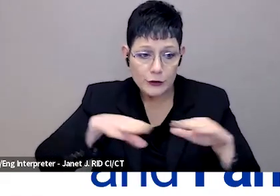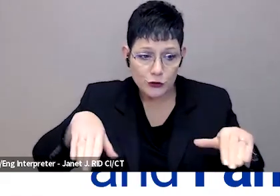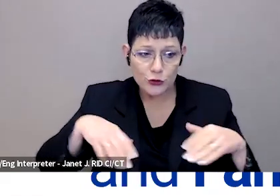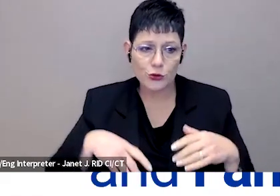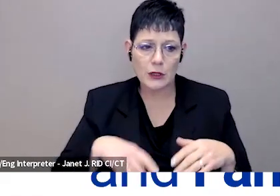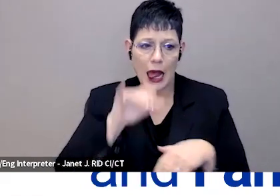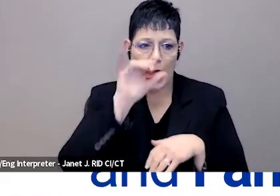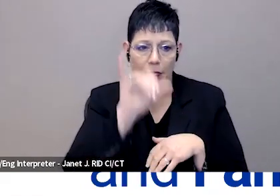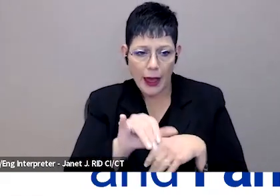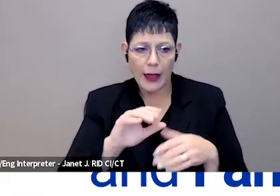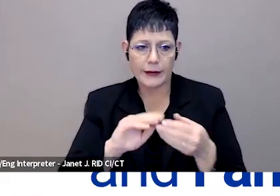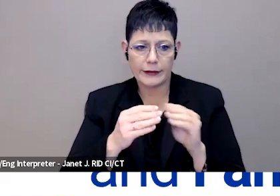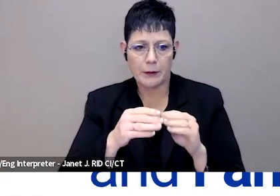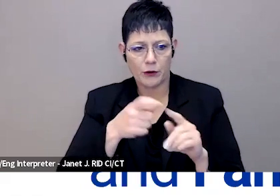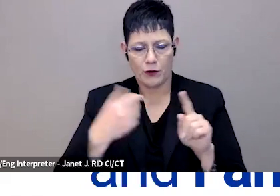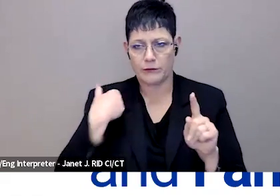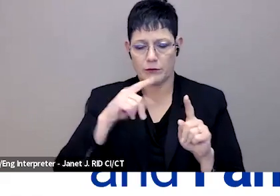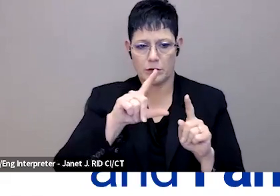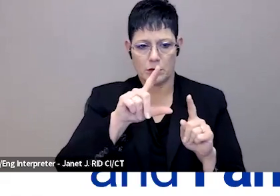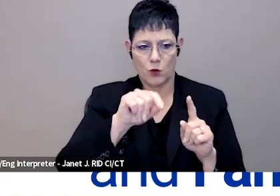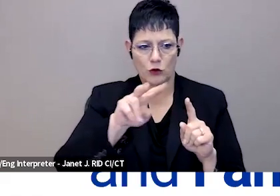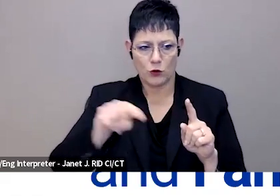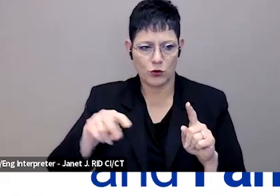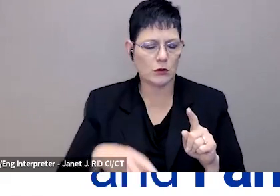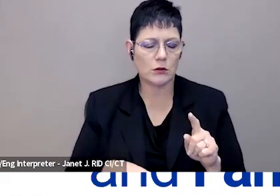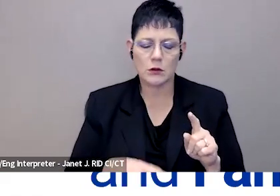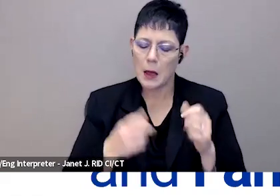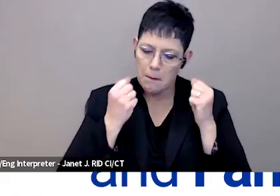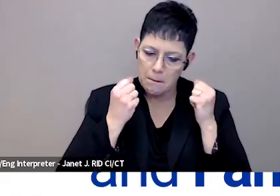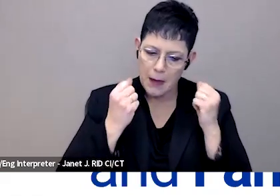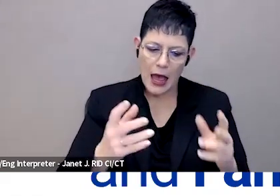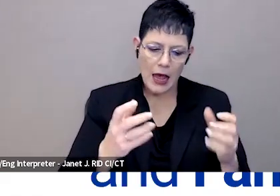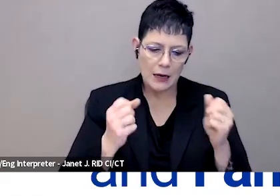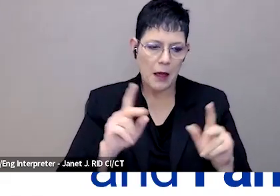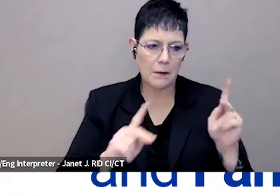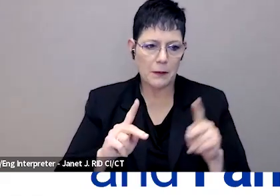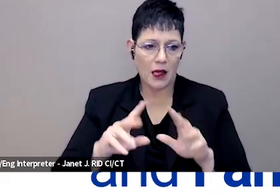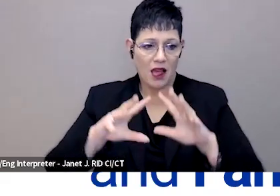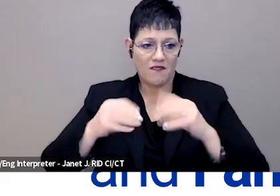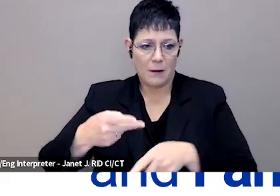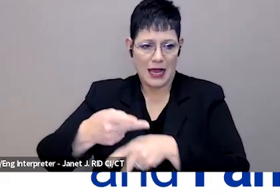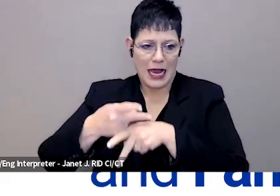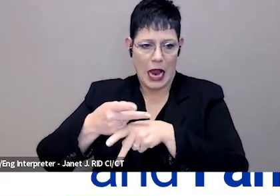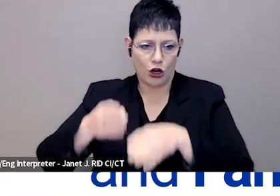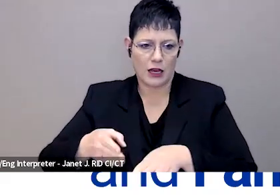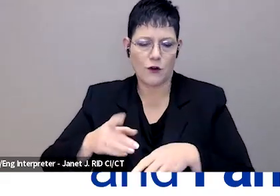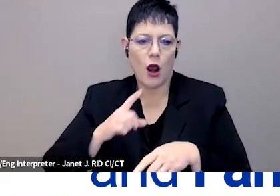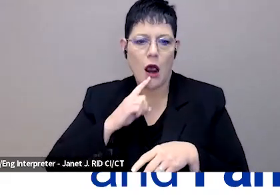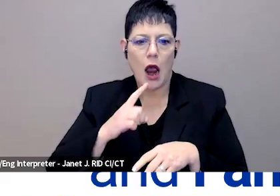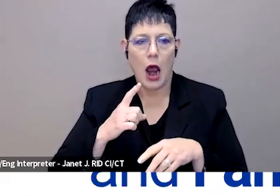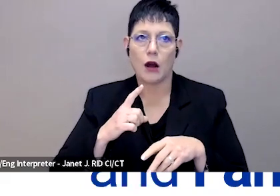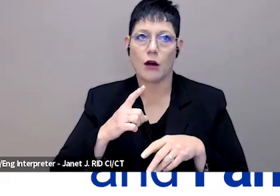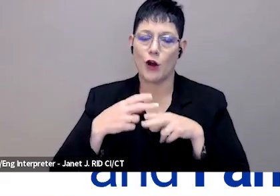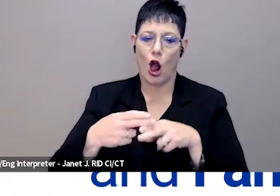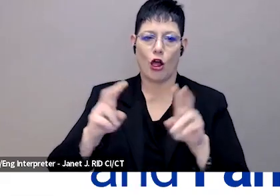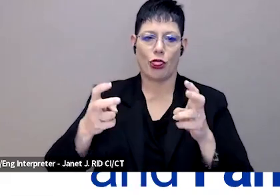of the existence of consumer direction programs, many family caregivers would be defined in workforce terms as independent